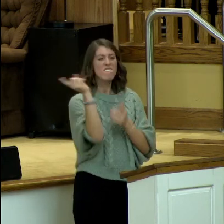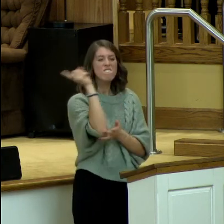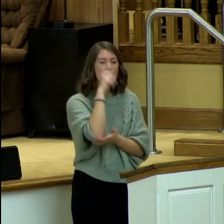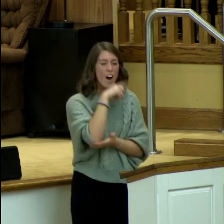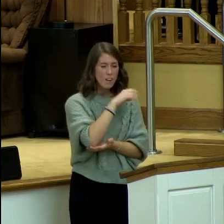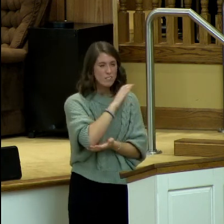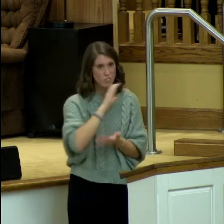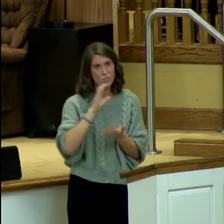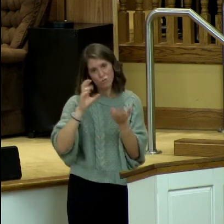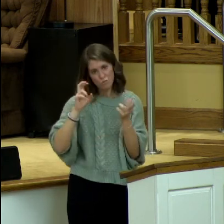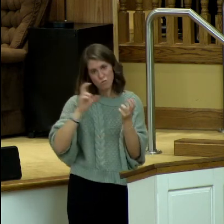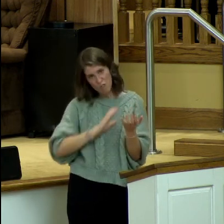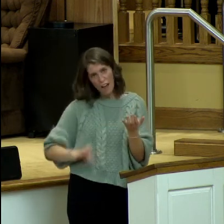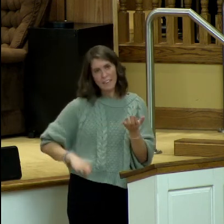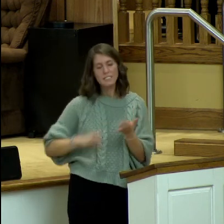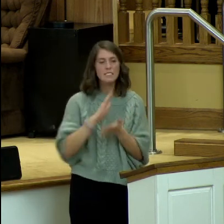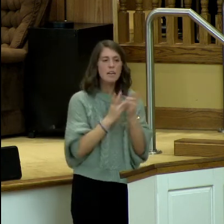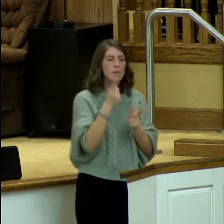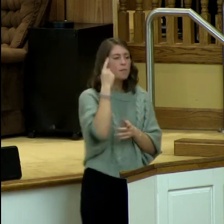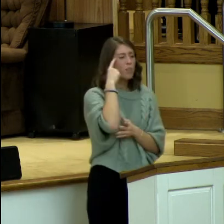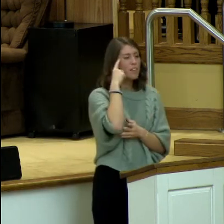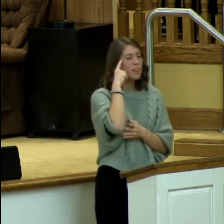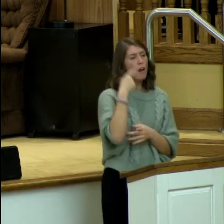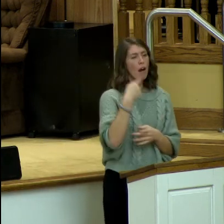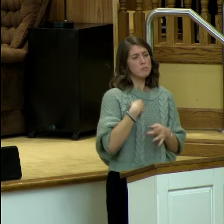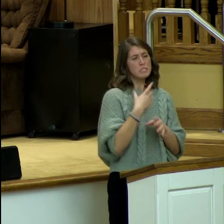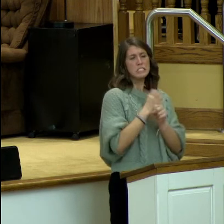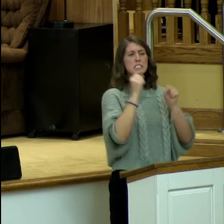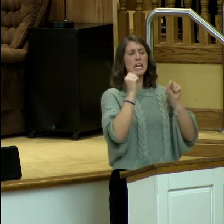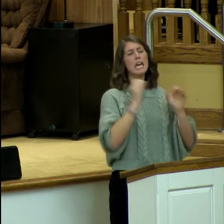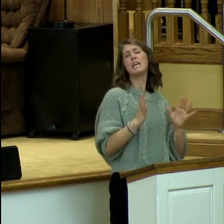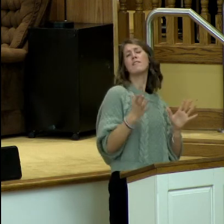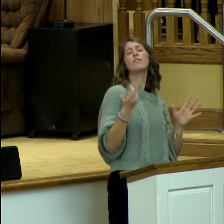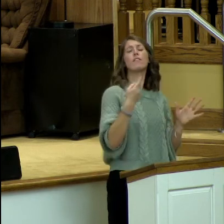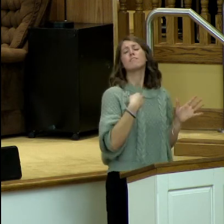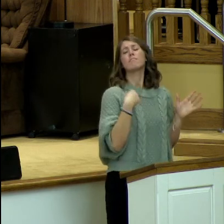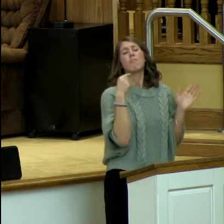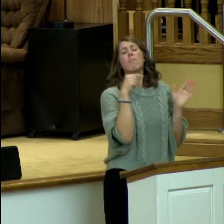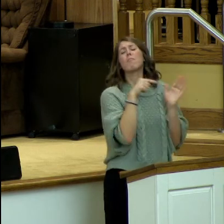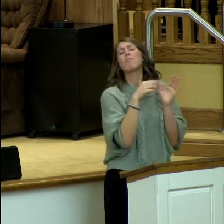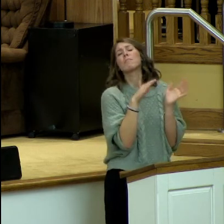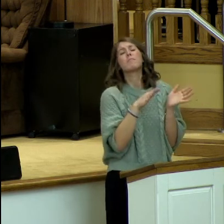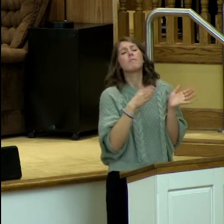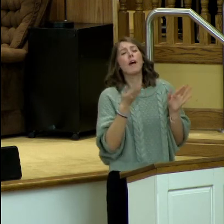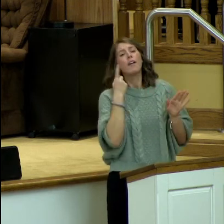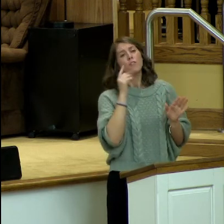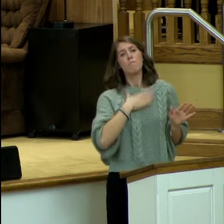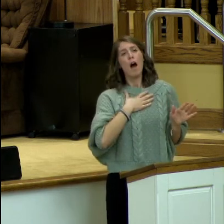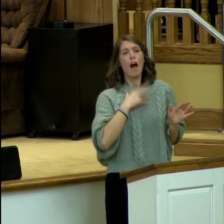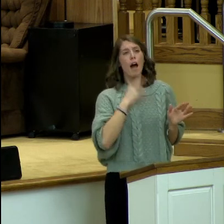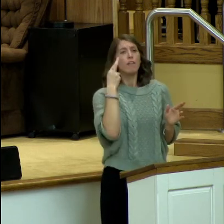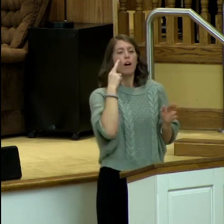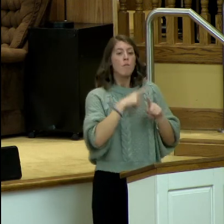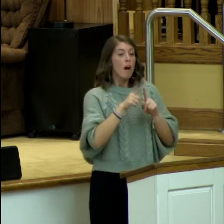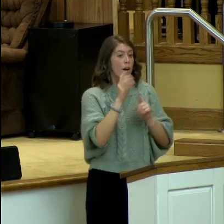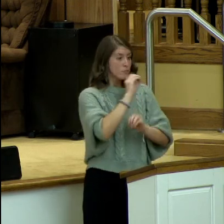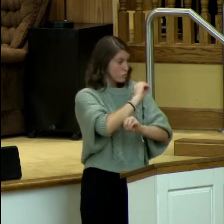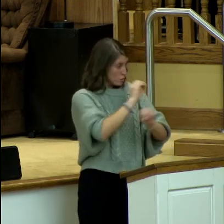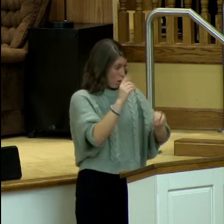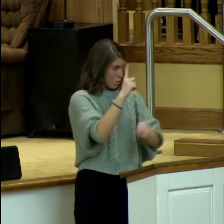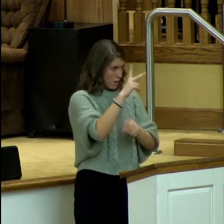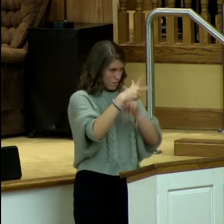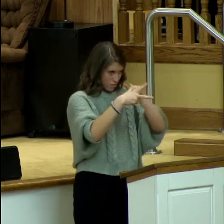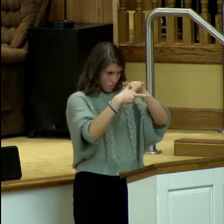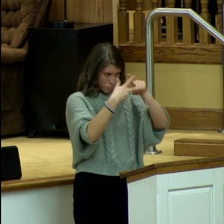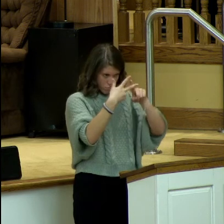Christs. And then some people think they're the Savior or a martyr of their cause. But nobody has been all three of them at the same